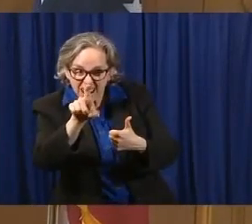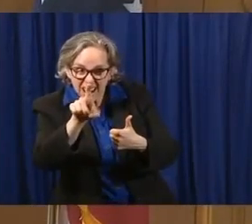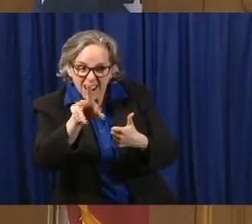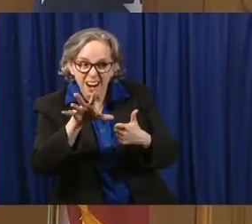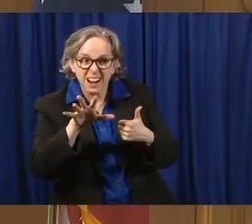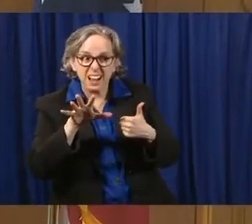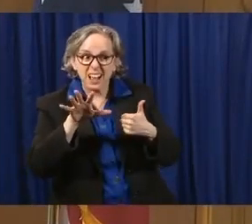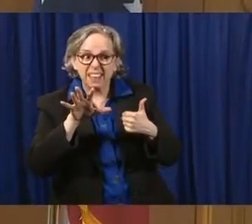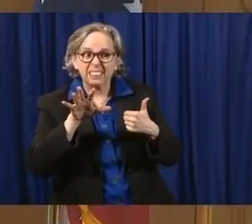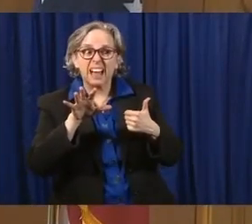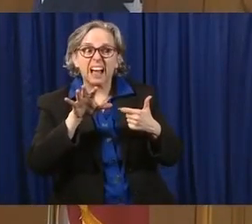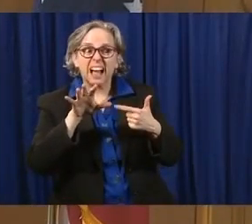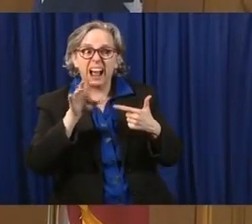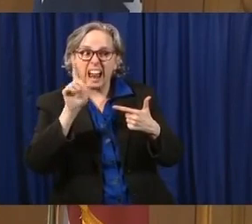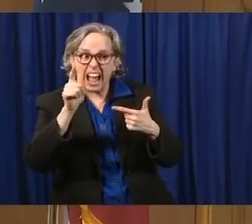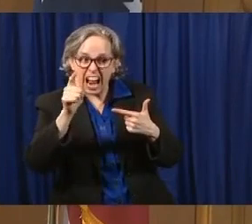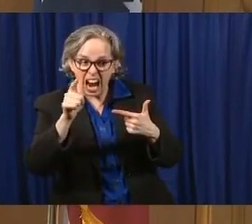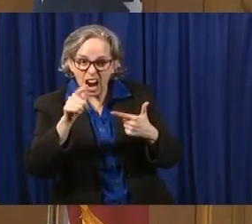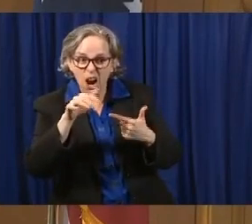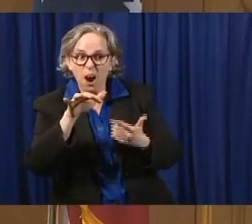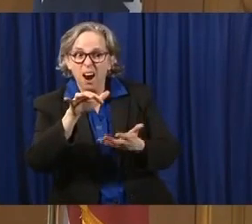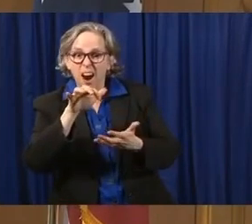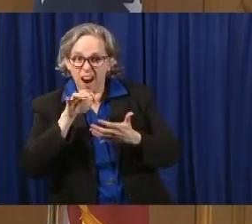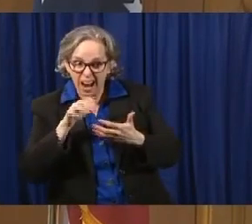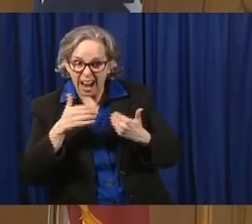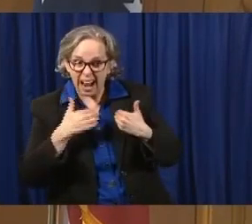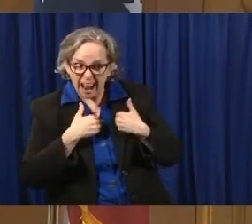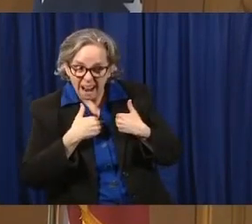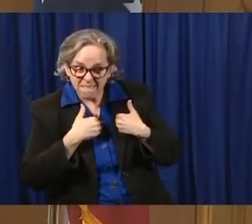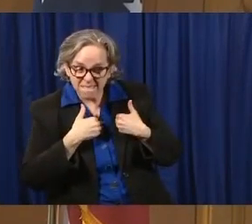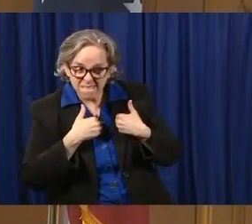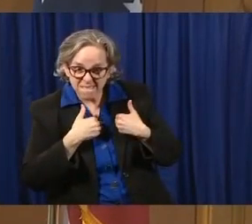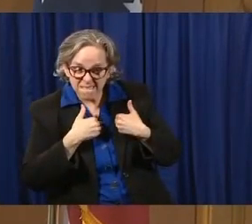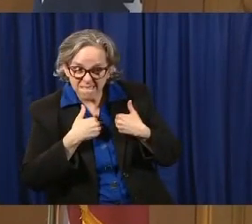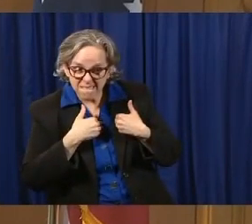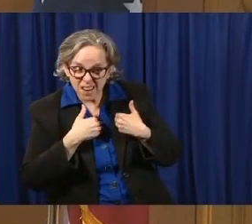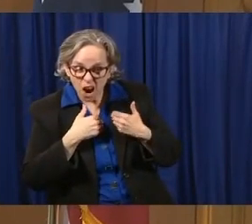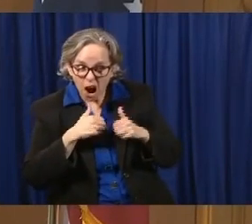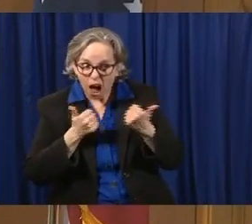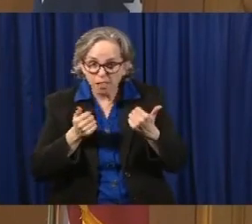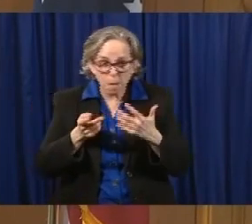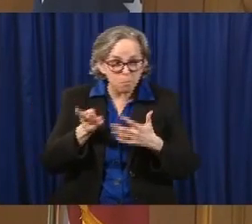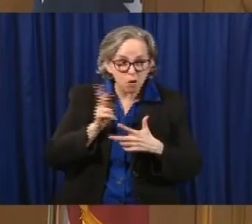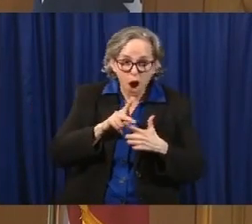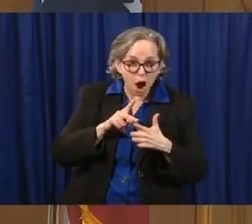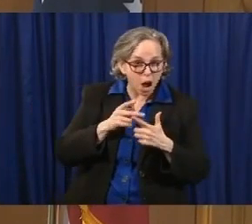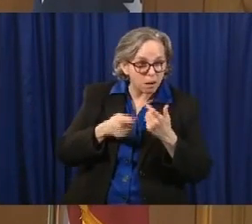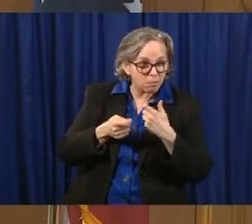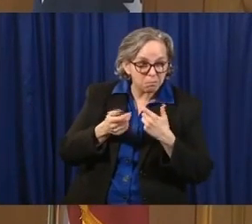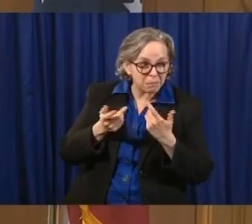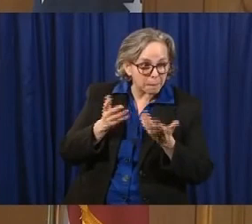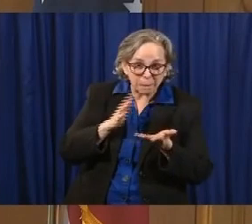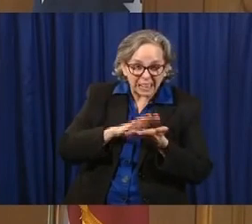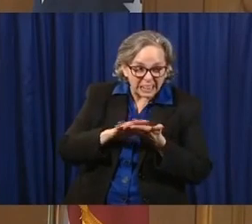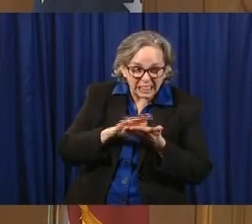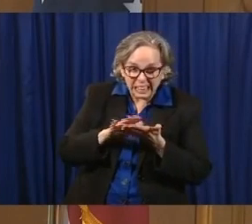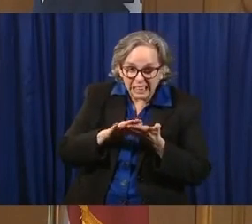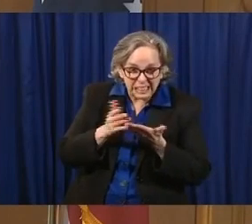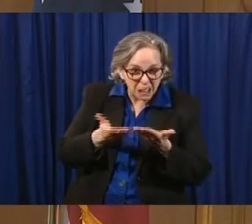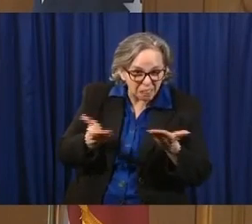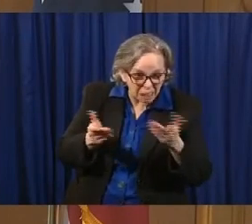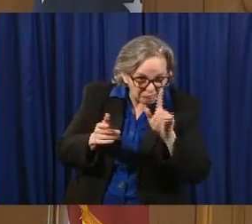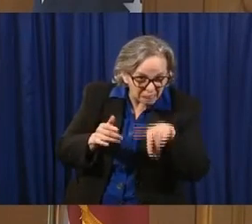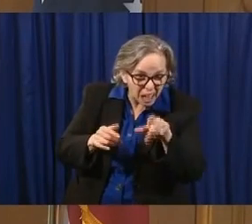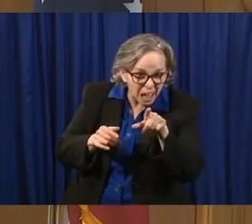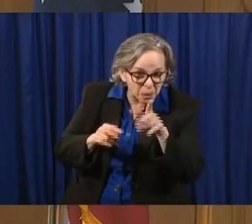maybe decreases, then the state might be looking into prioritizing other things like the cleaning supplies then? Well, my